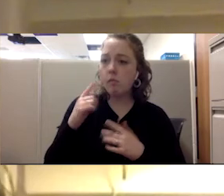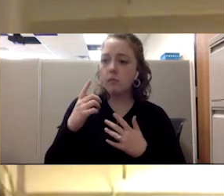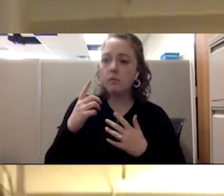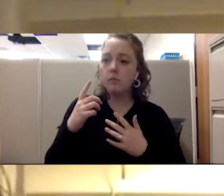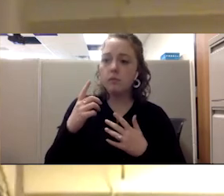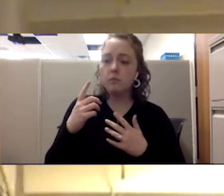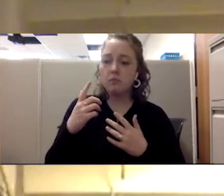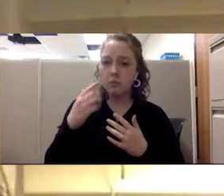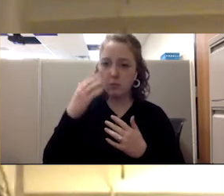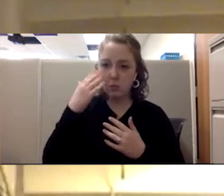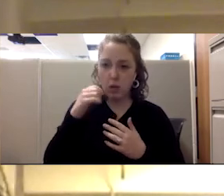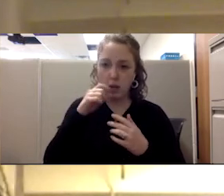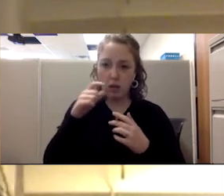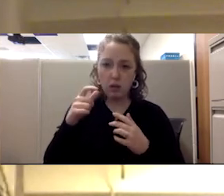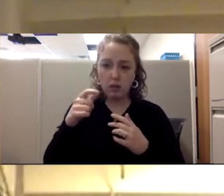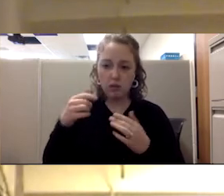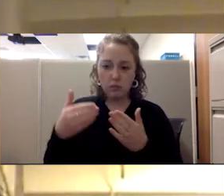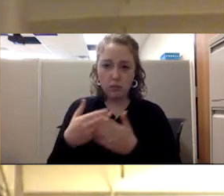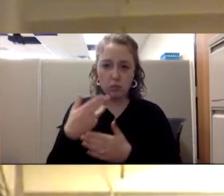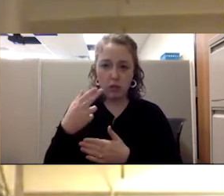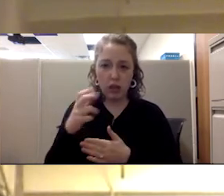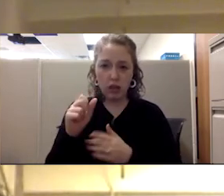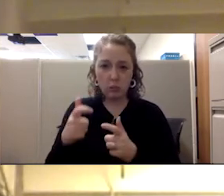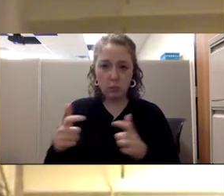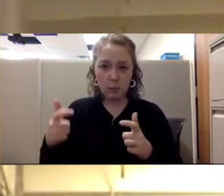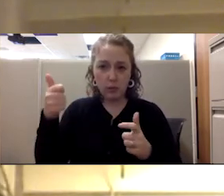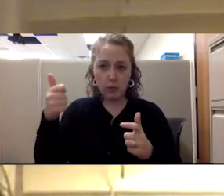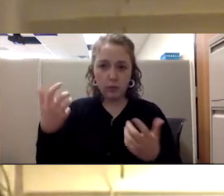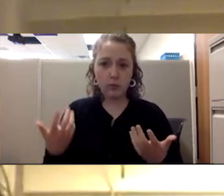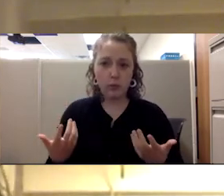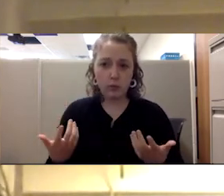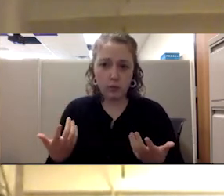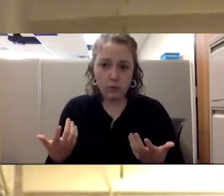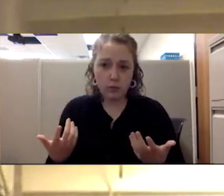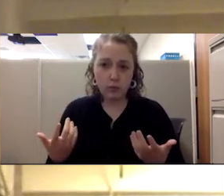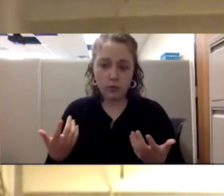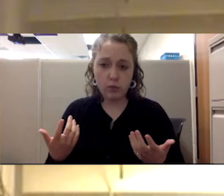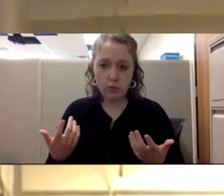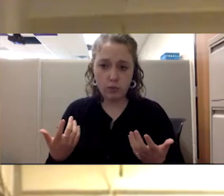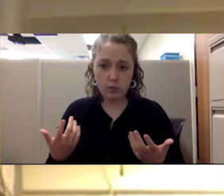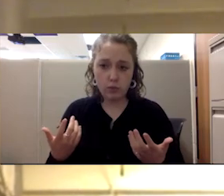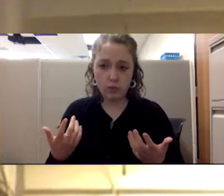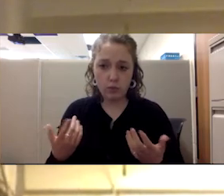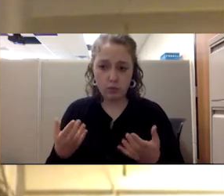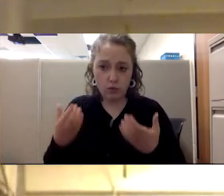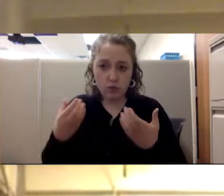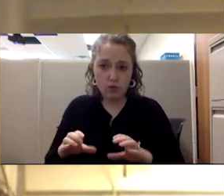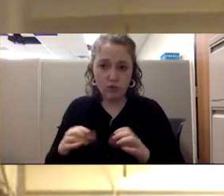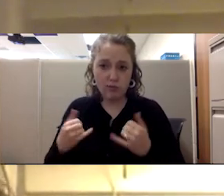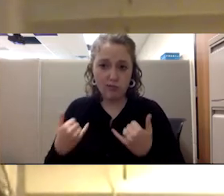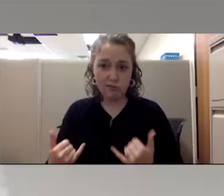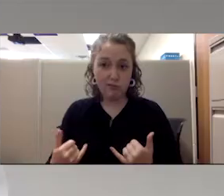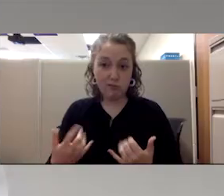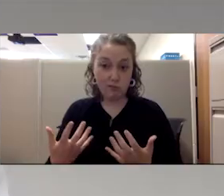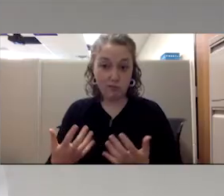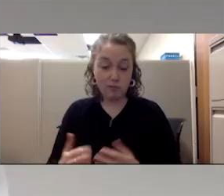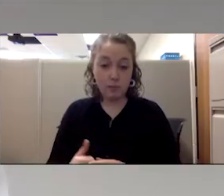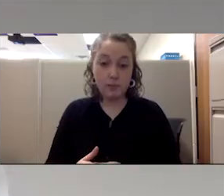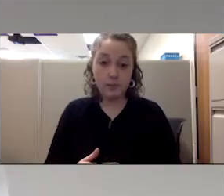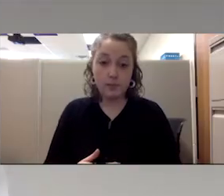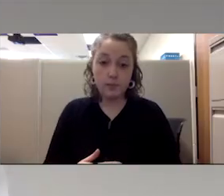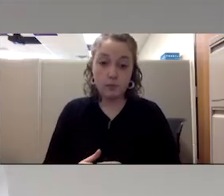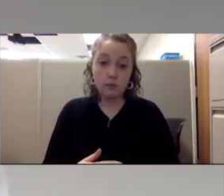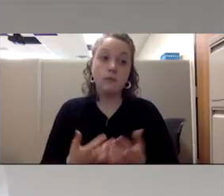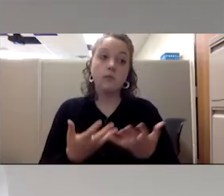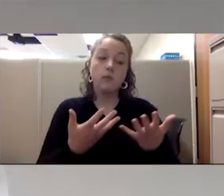bigger with this high school while we're talking about it. I mean, while we're in this phase of it, and I mean. It does need to be